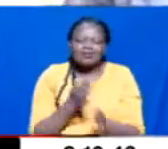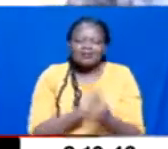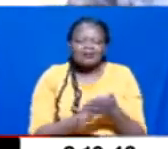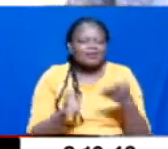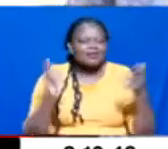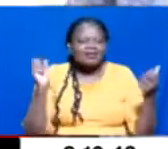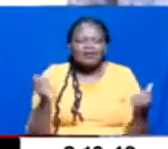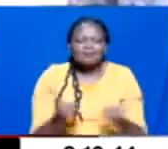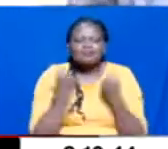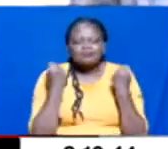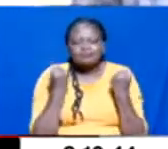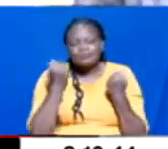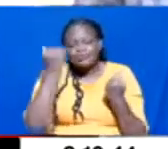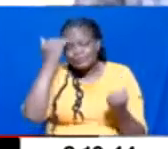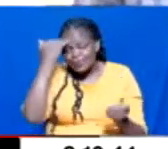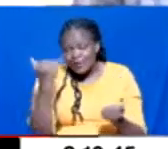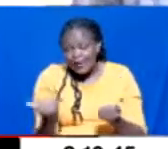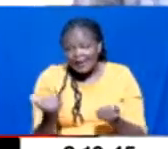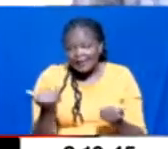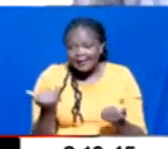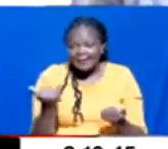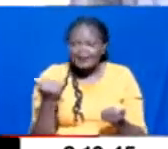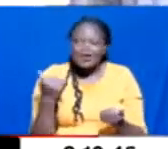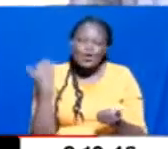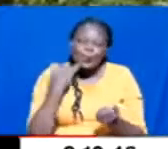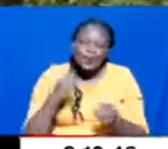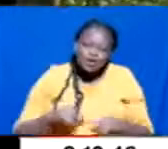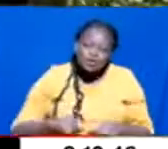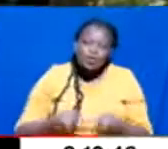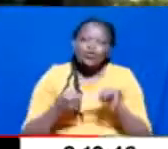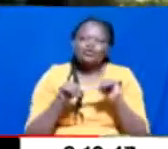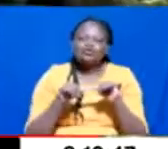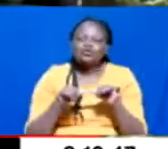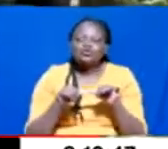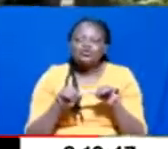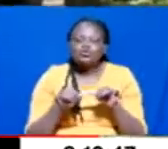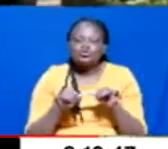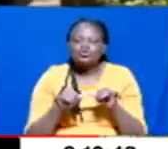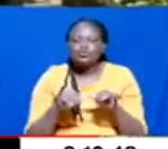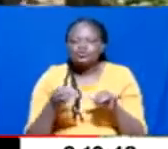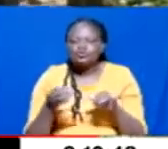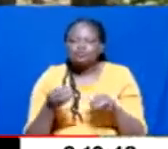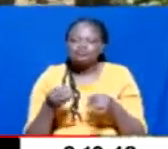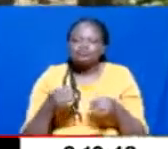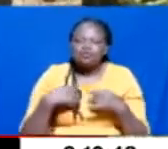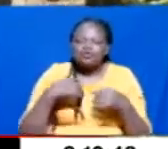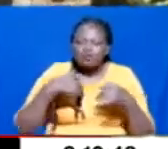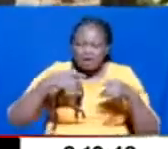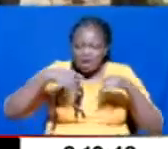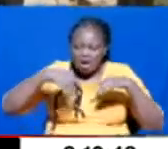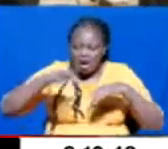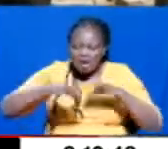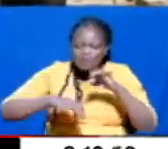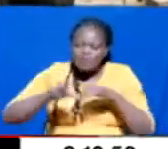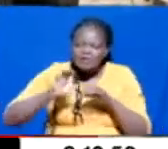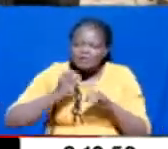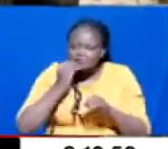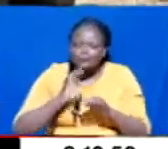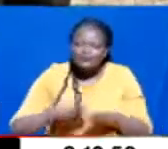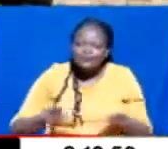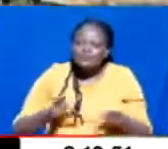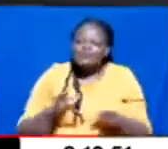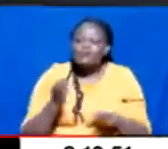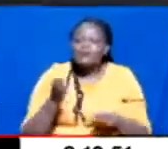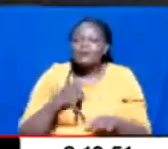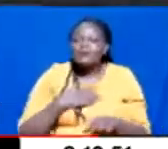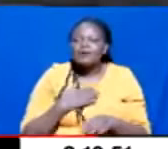sababu hawa majangili wanaendelea kuchunga kwa mashamba yetu. The lawmakers are demanding restoration of Kenya Police Reserves in